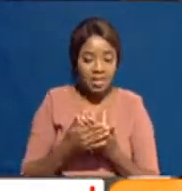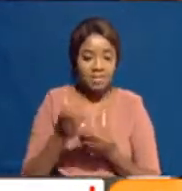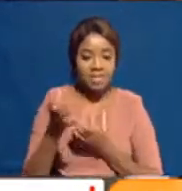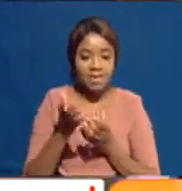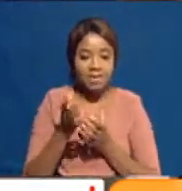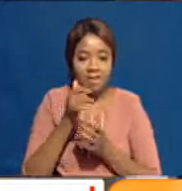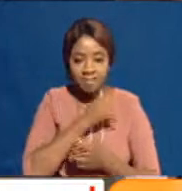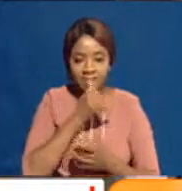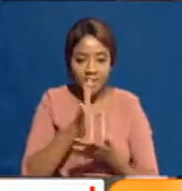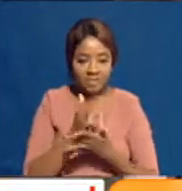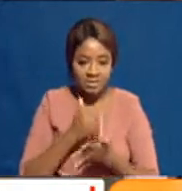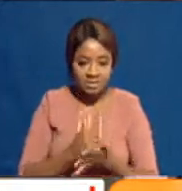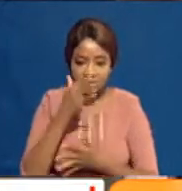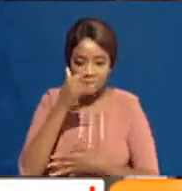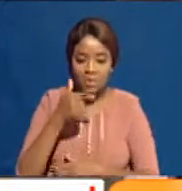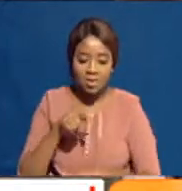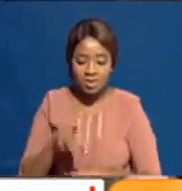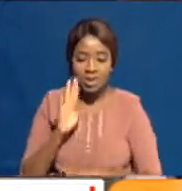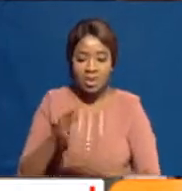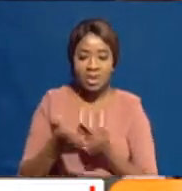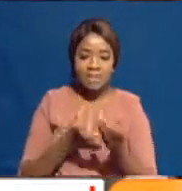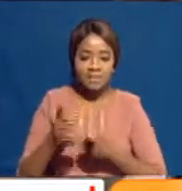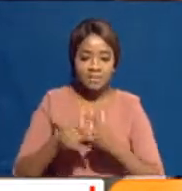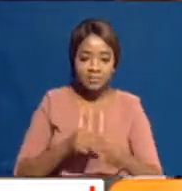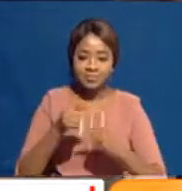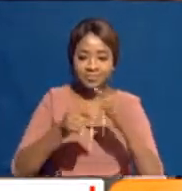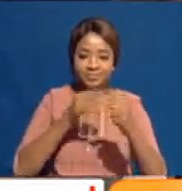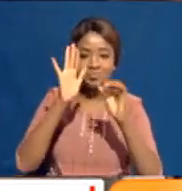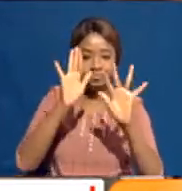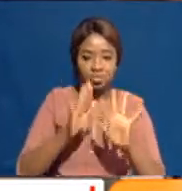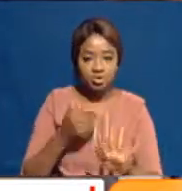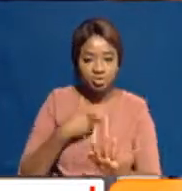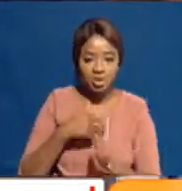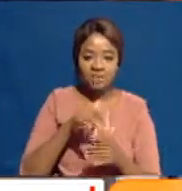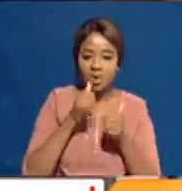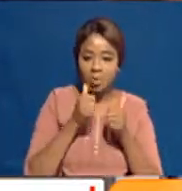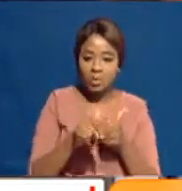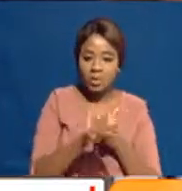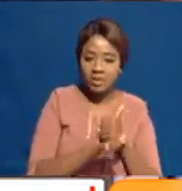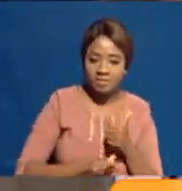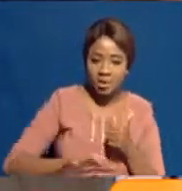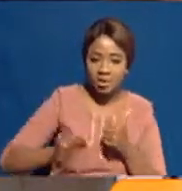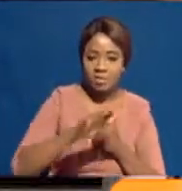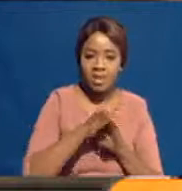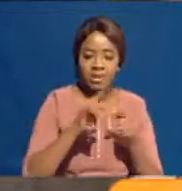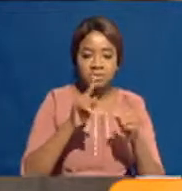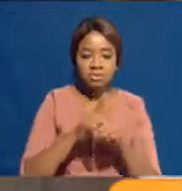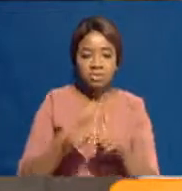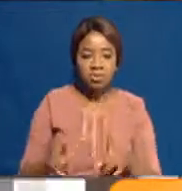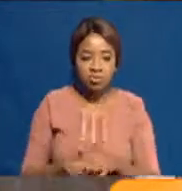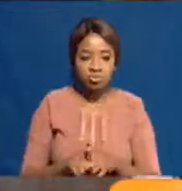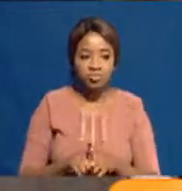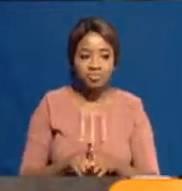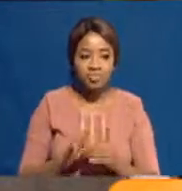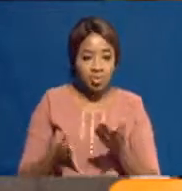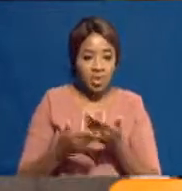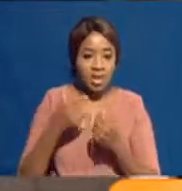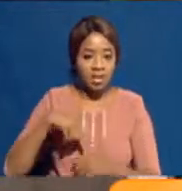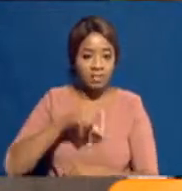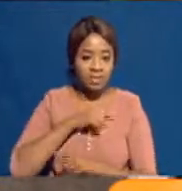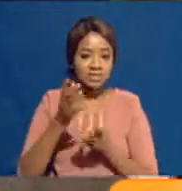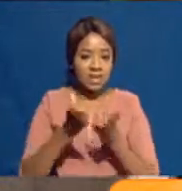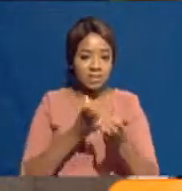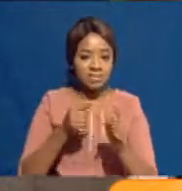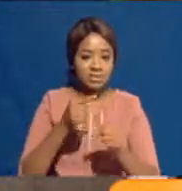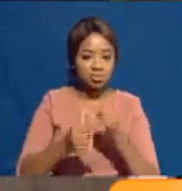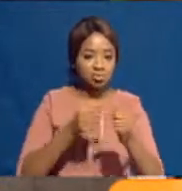business happens, but it is important to have a conducive environment, a conducive legislative environment for us to be able to do business.